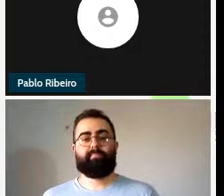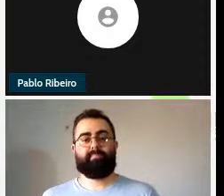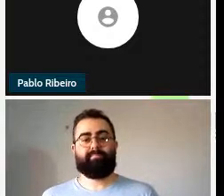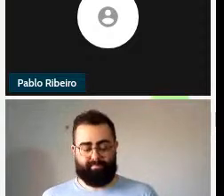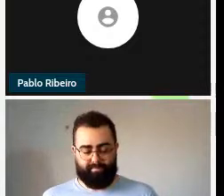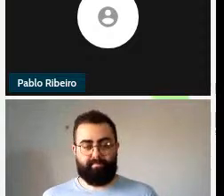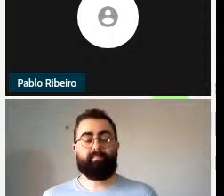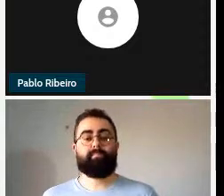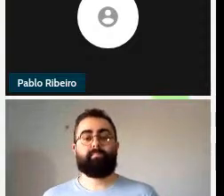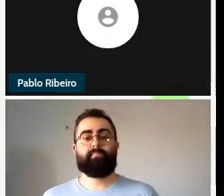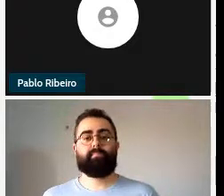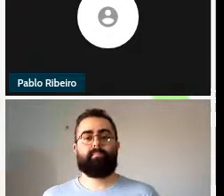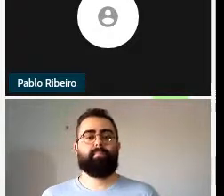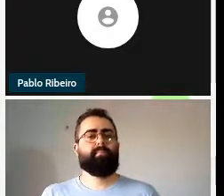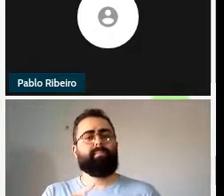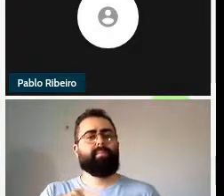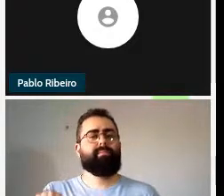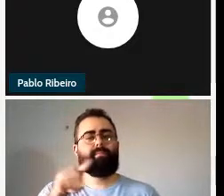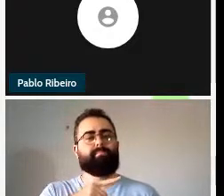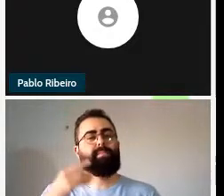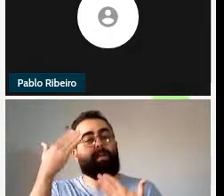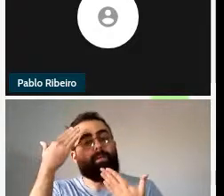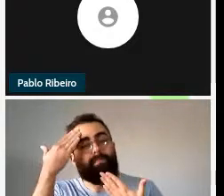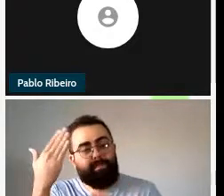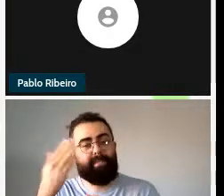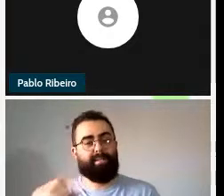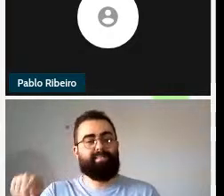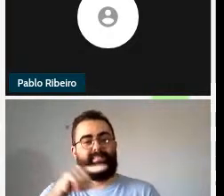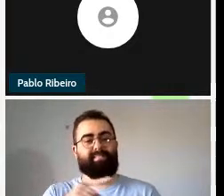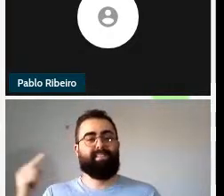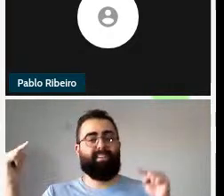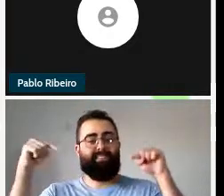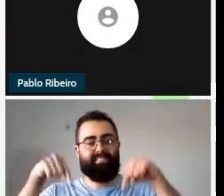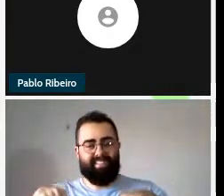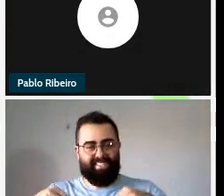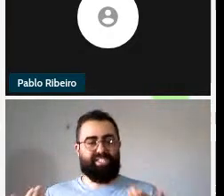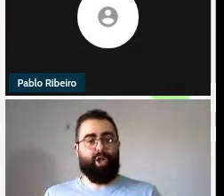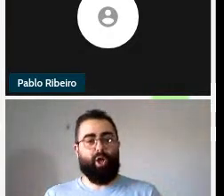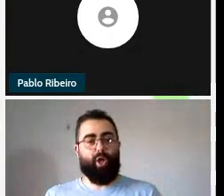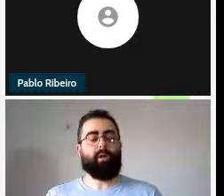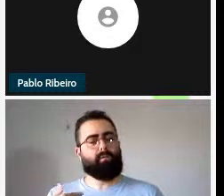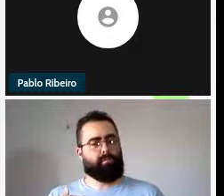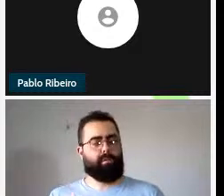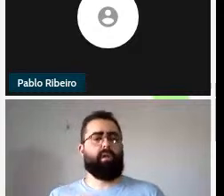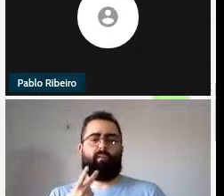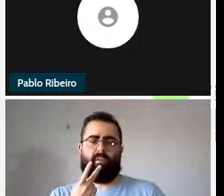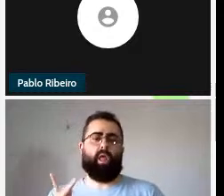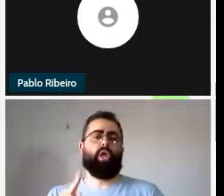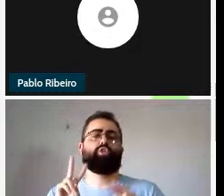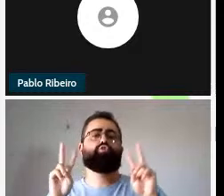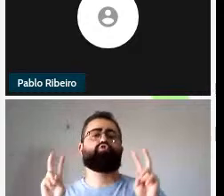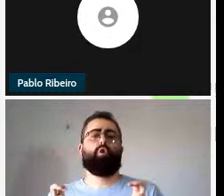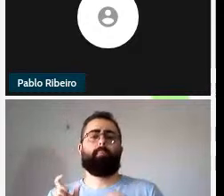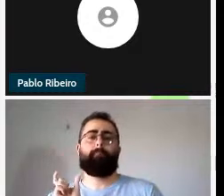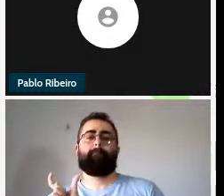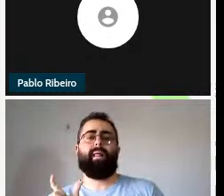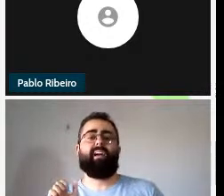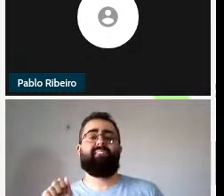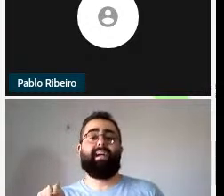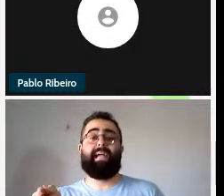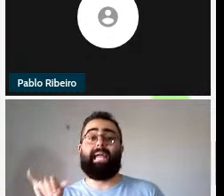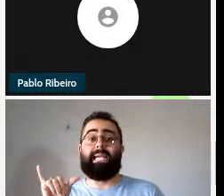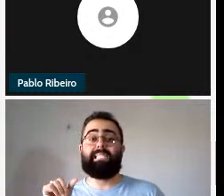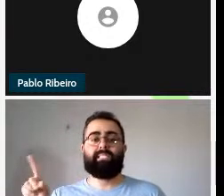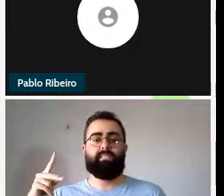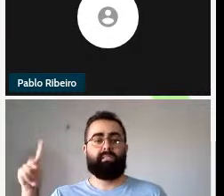So, thank you all very much for being here. I'm going to talk about Vendler's Free Choice N. And what I'm going to do